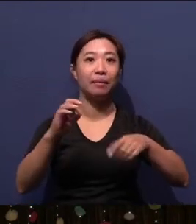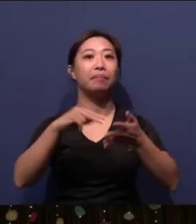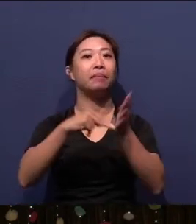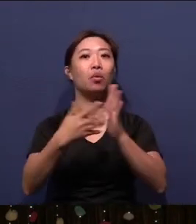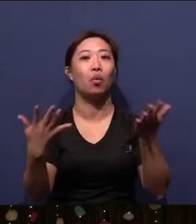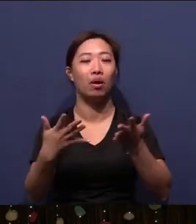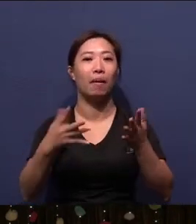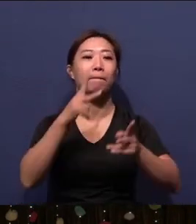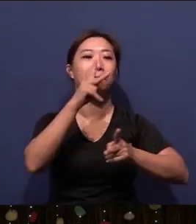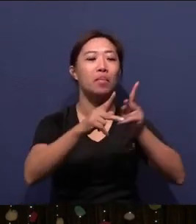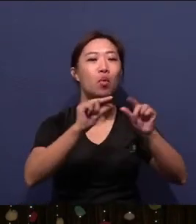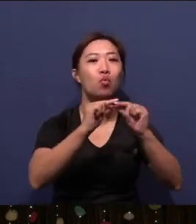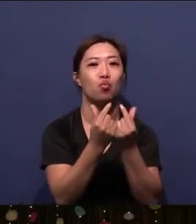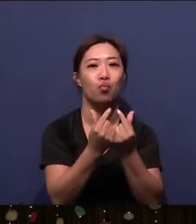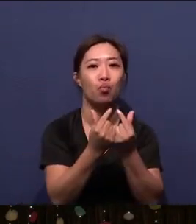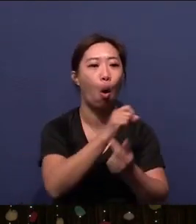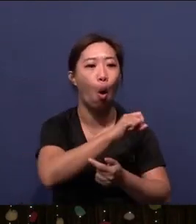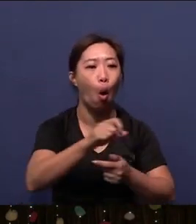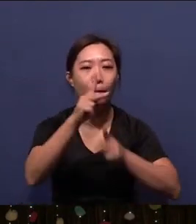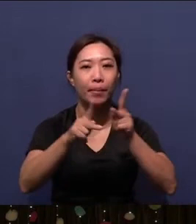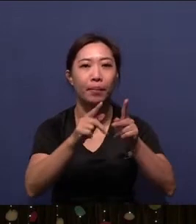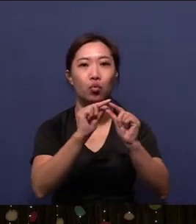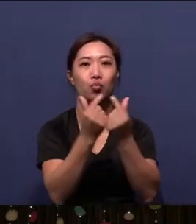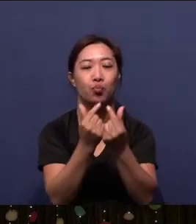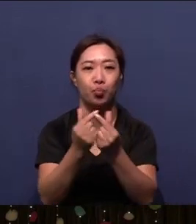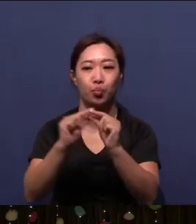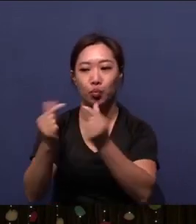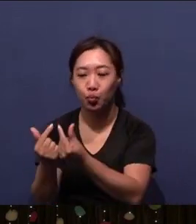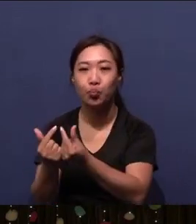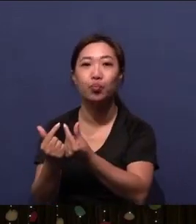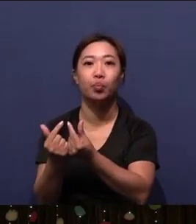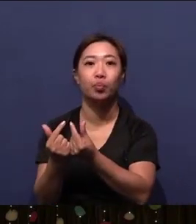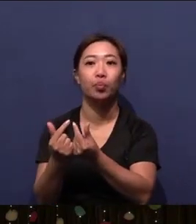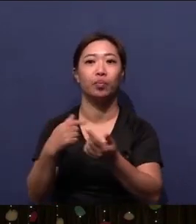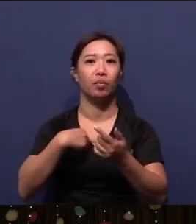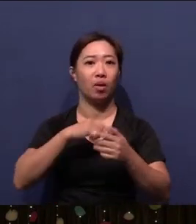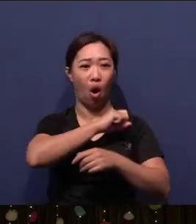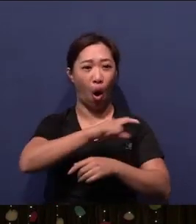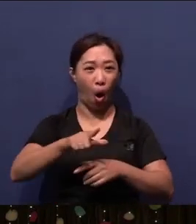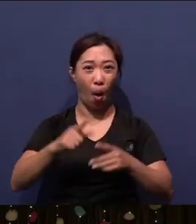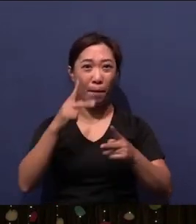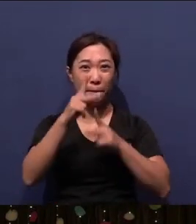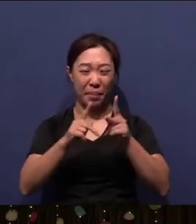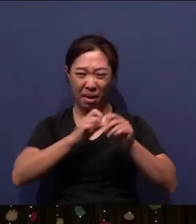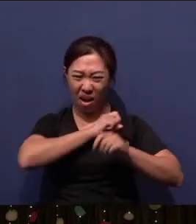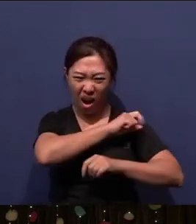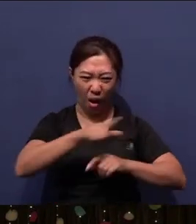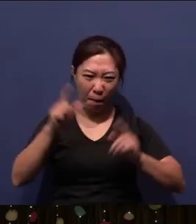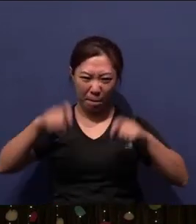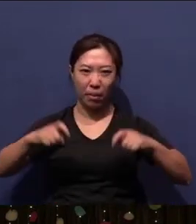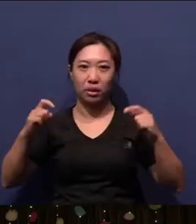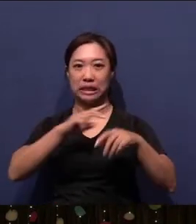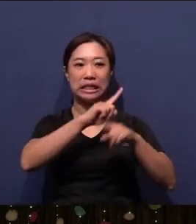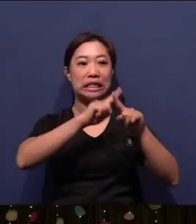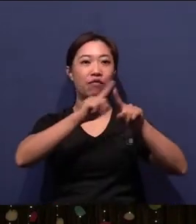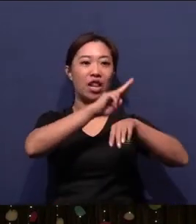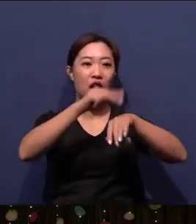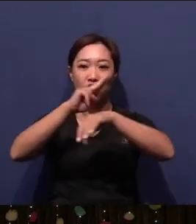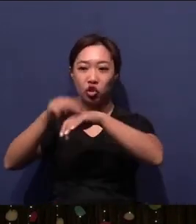to people groups, all people groups. So here, the gathering involves everyone from all